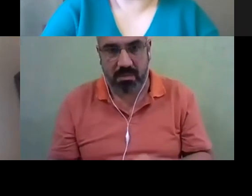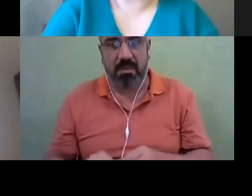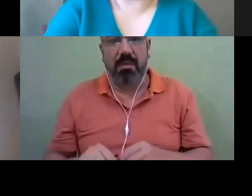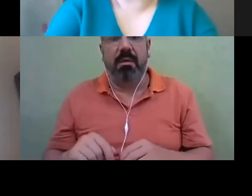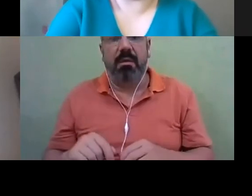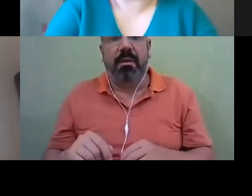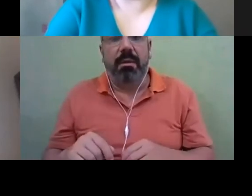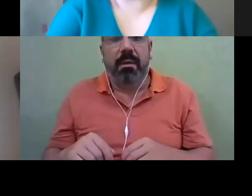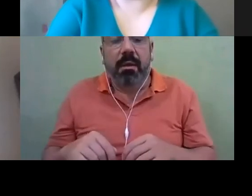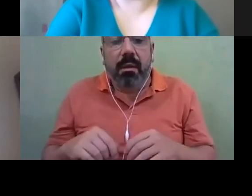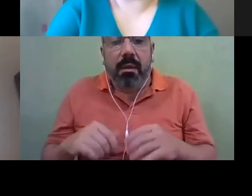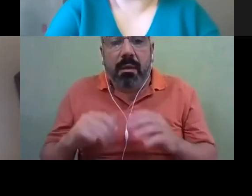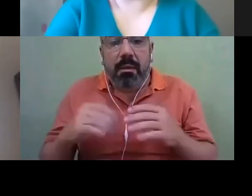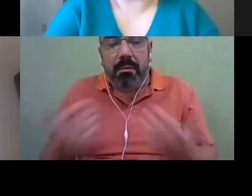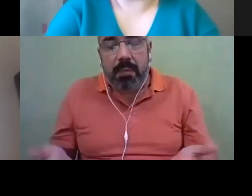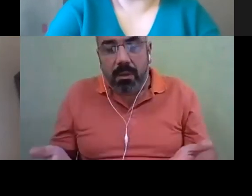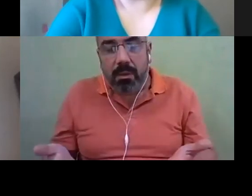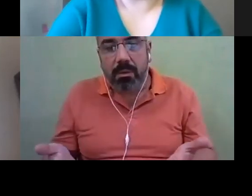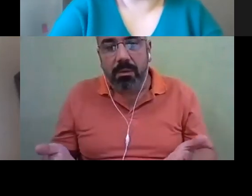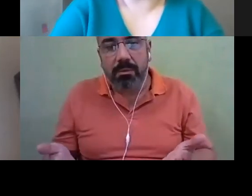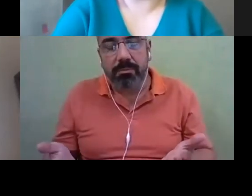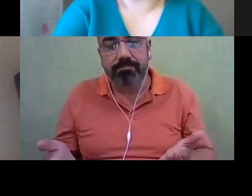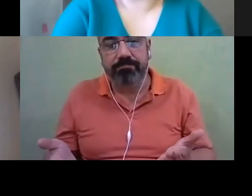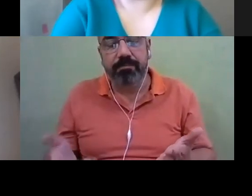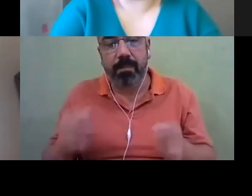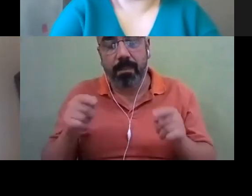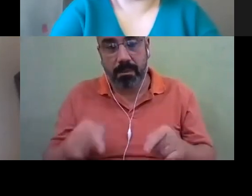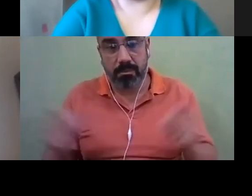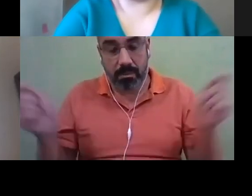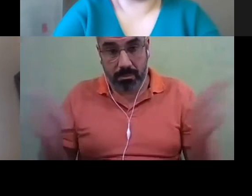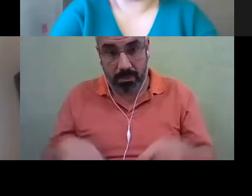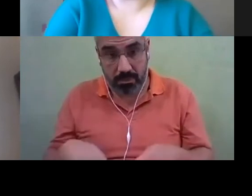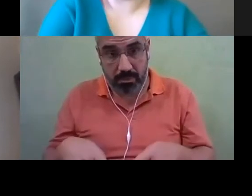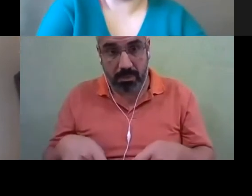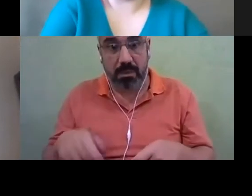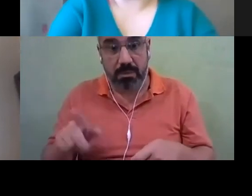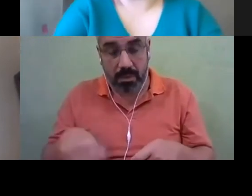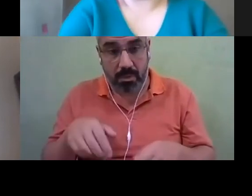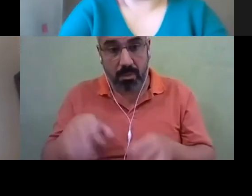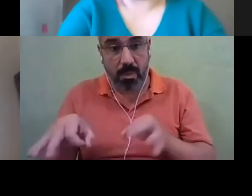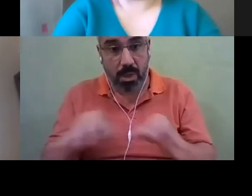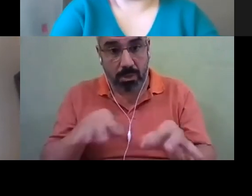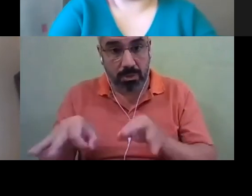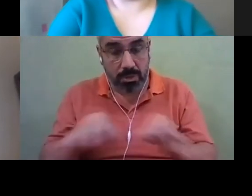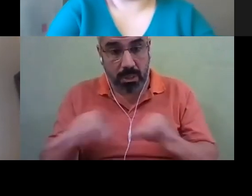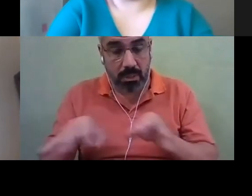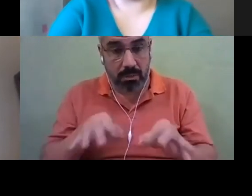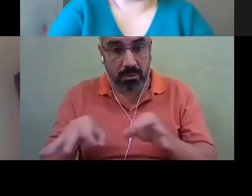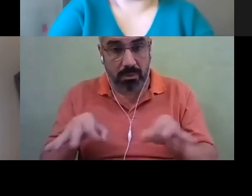that path is in common between all projects. So you